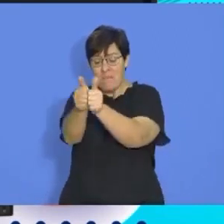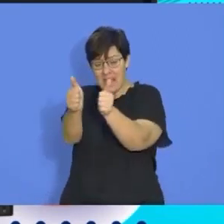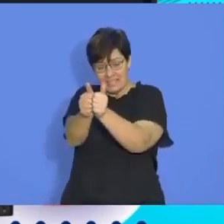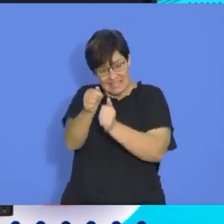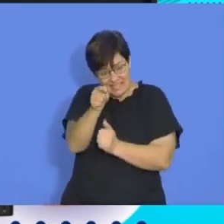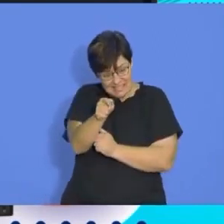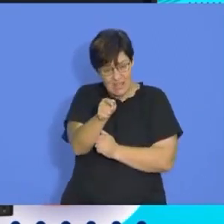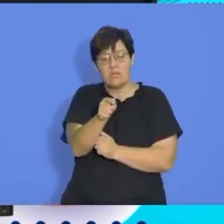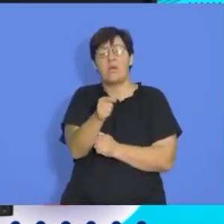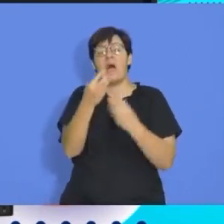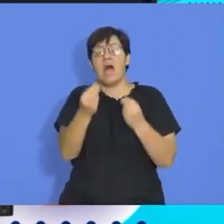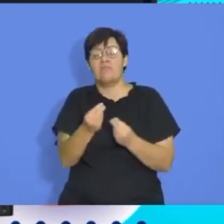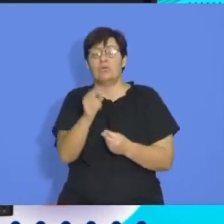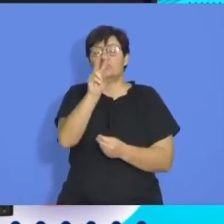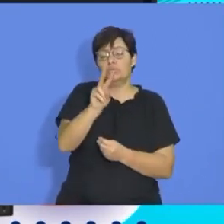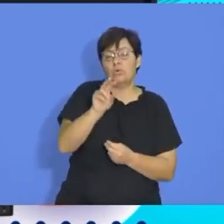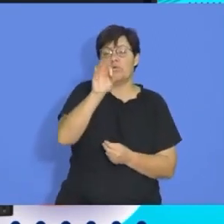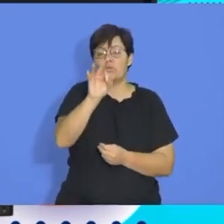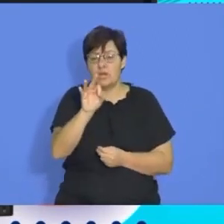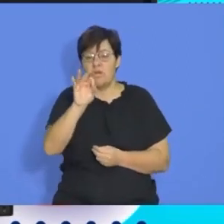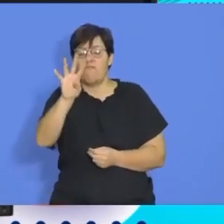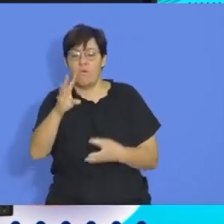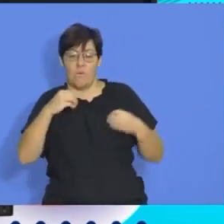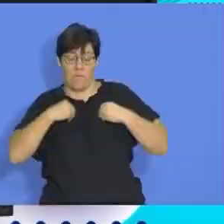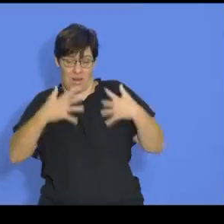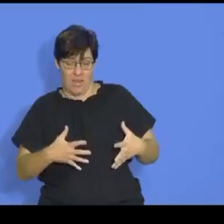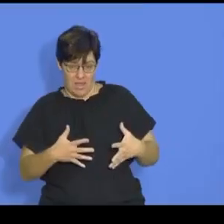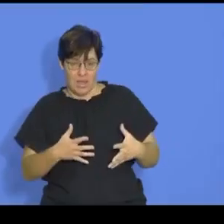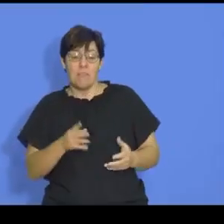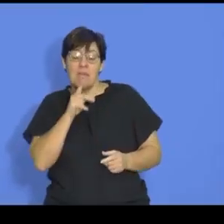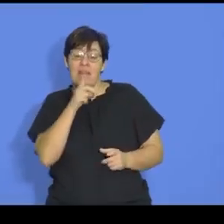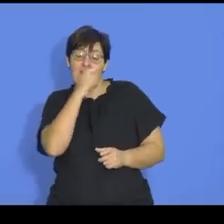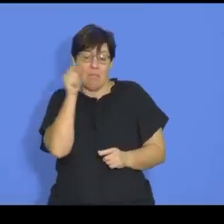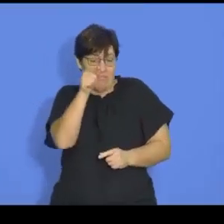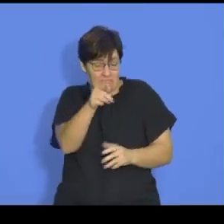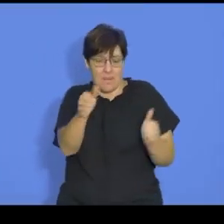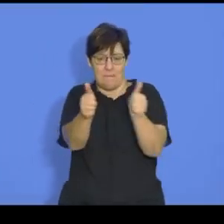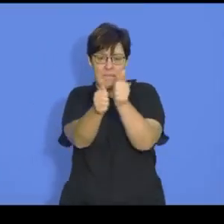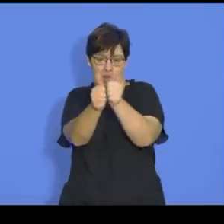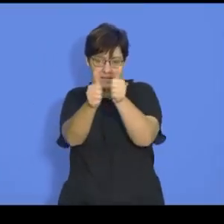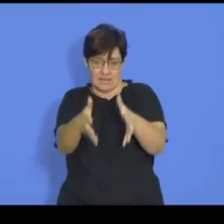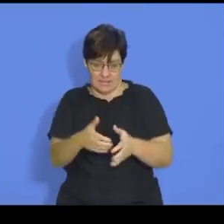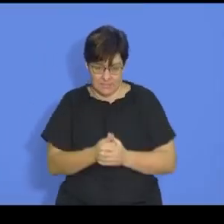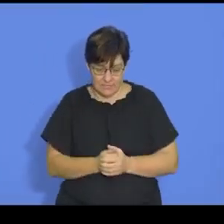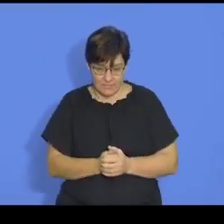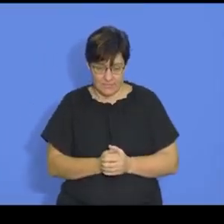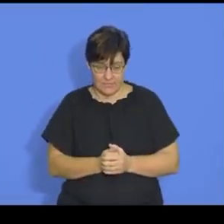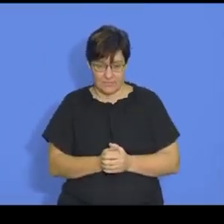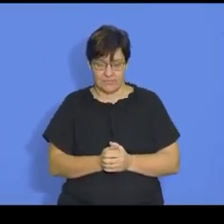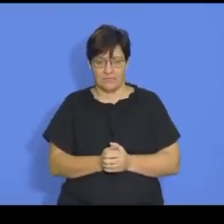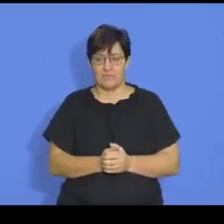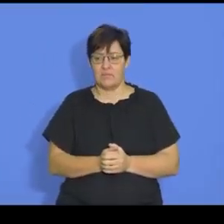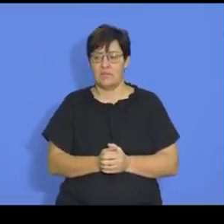you now have two or more owners referred to as partners. Then, if we continue,